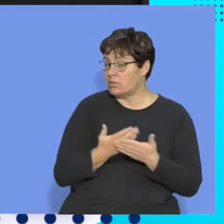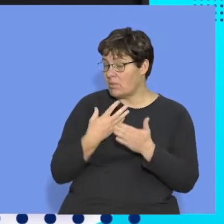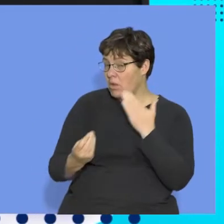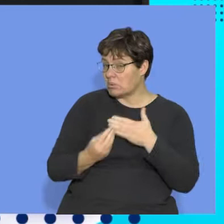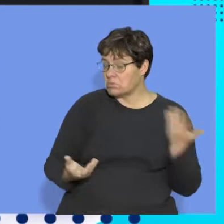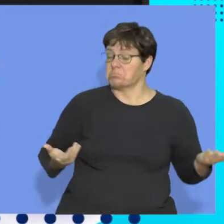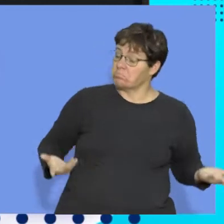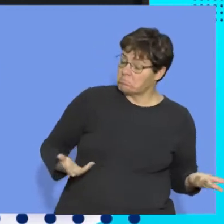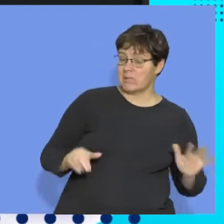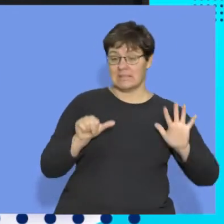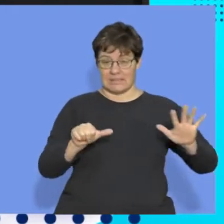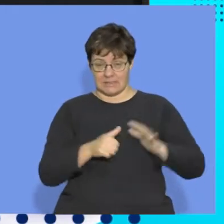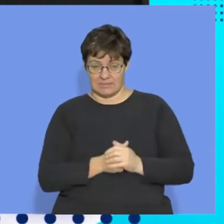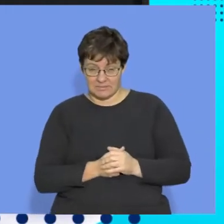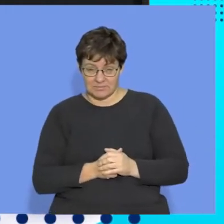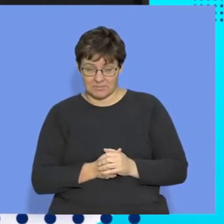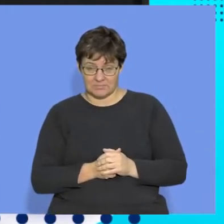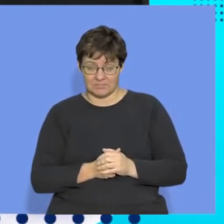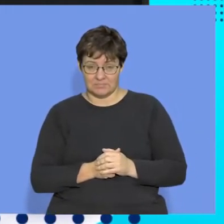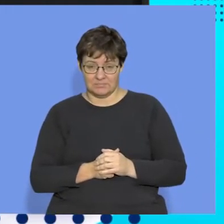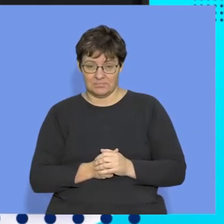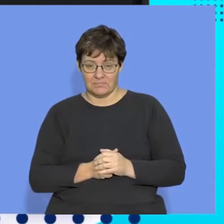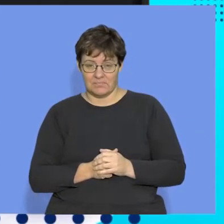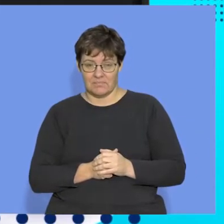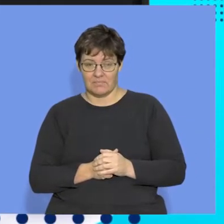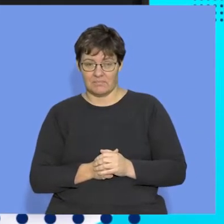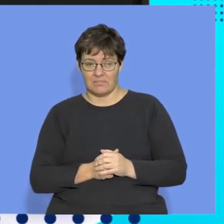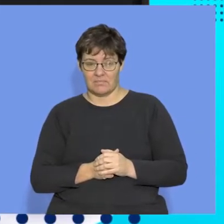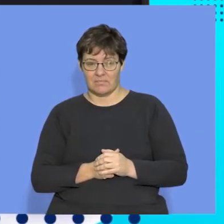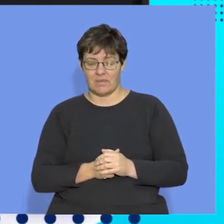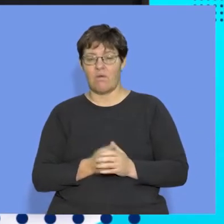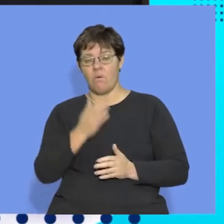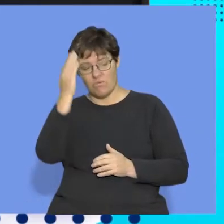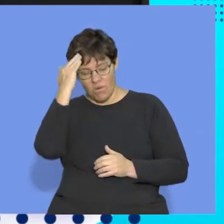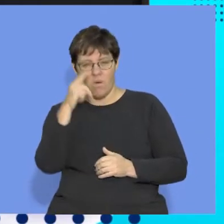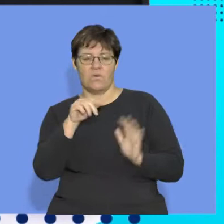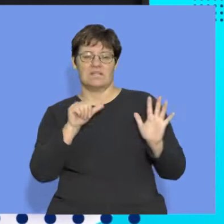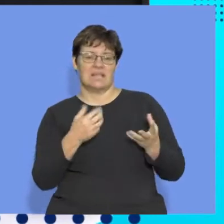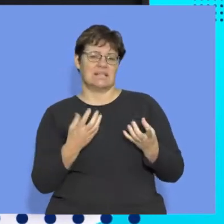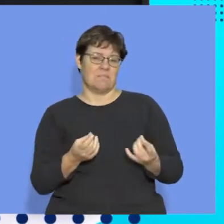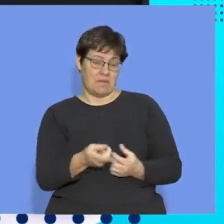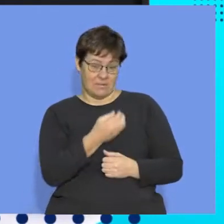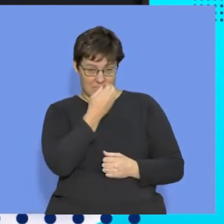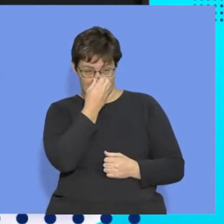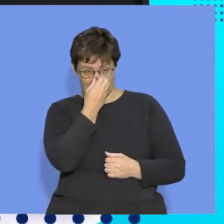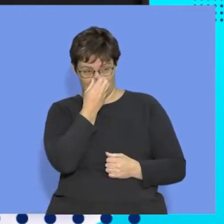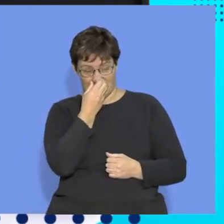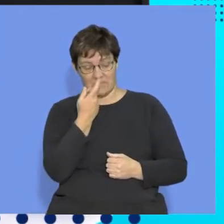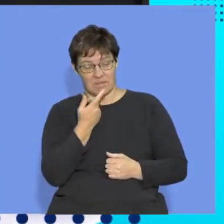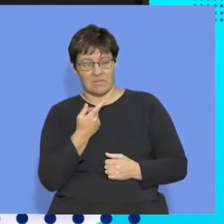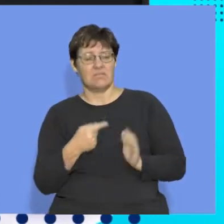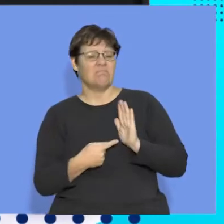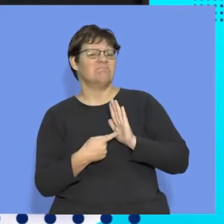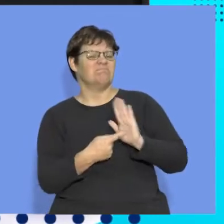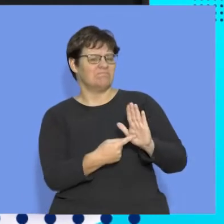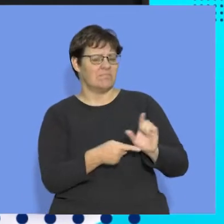possible outcomes which can come. 1, 2, 3, 4, 5, 6. If you have a fair die, you know there's 6 numbers there. So sample space